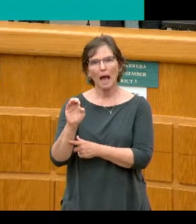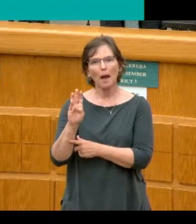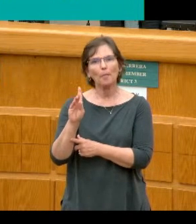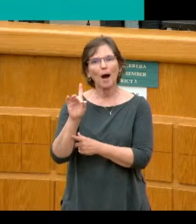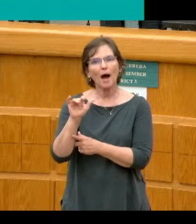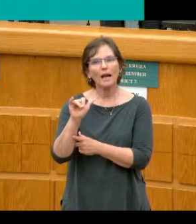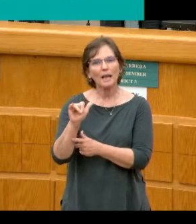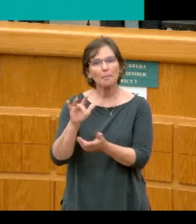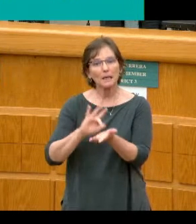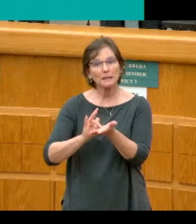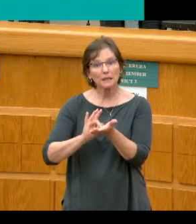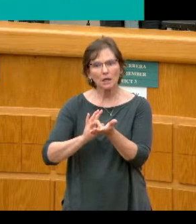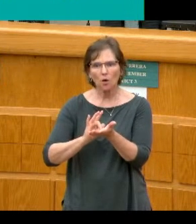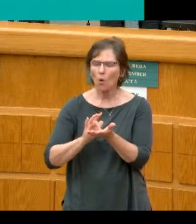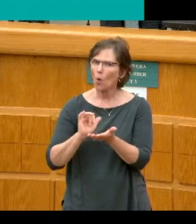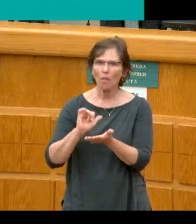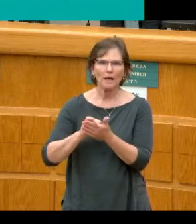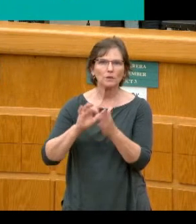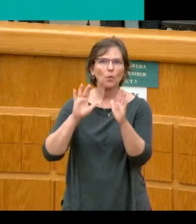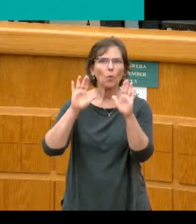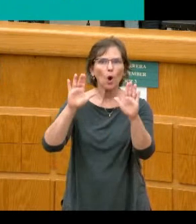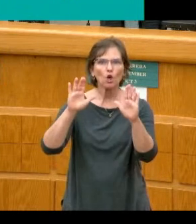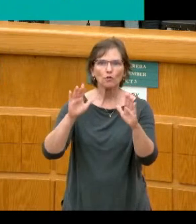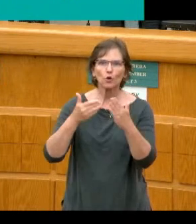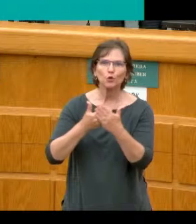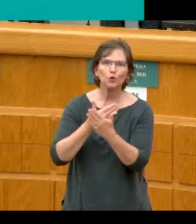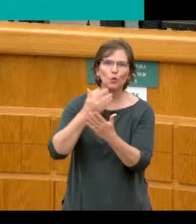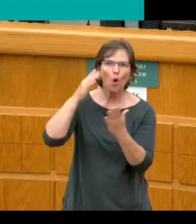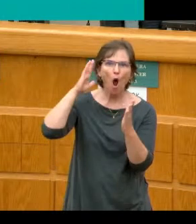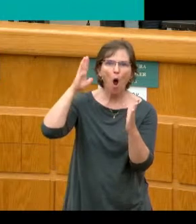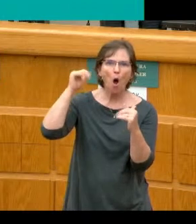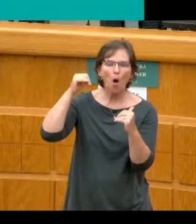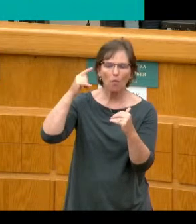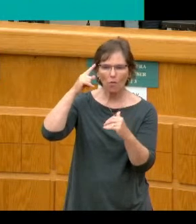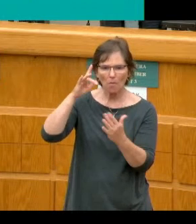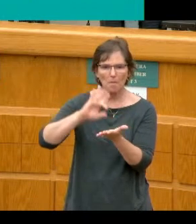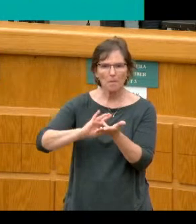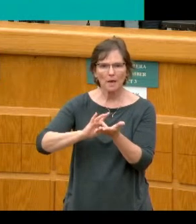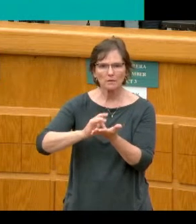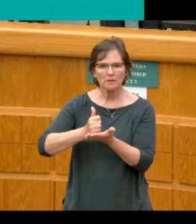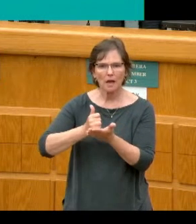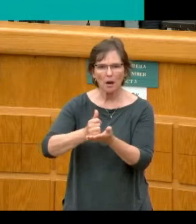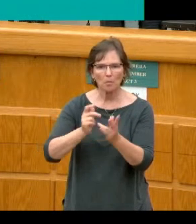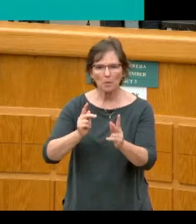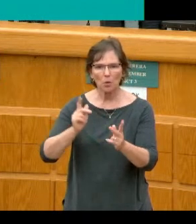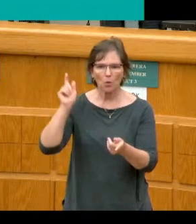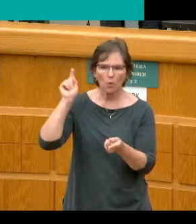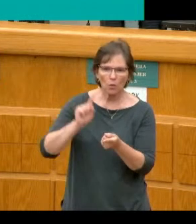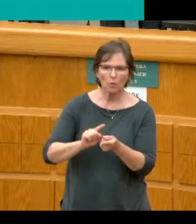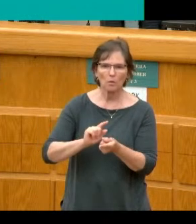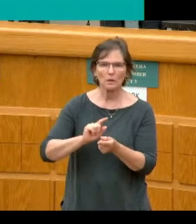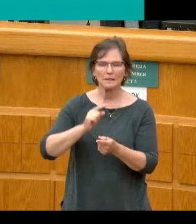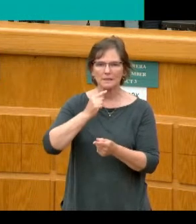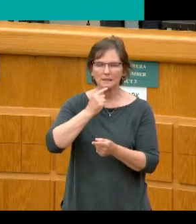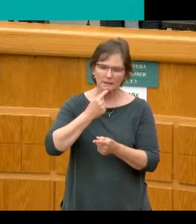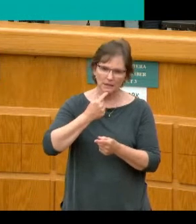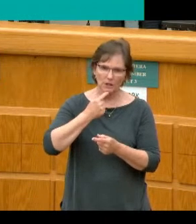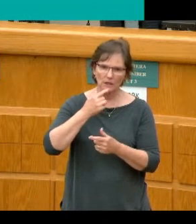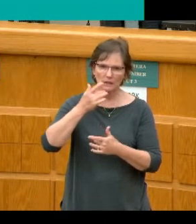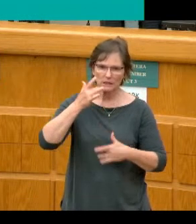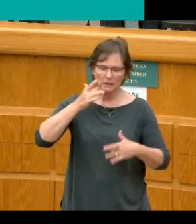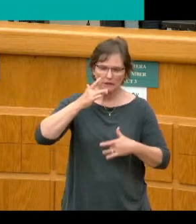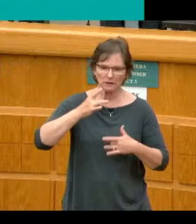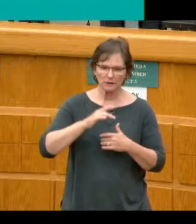virus. You know, I'm so happy to hear about the monoclonal antibody